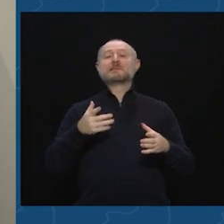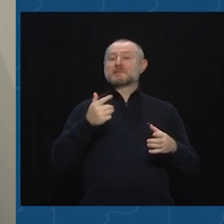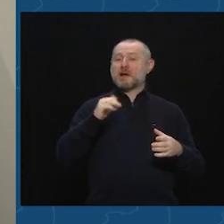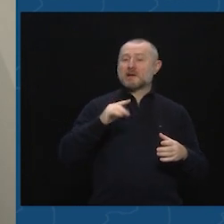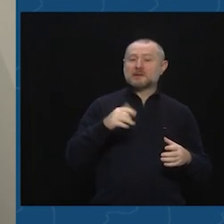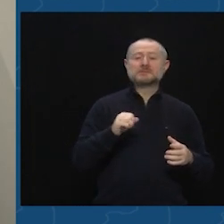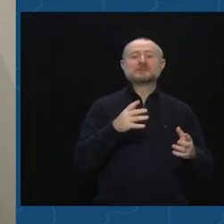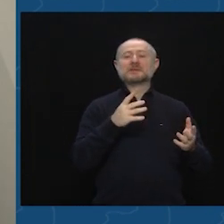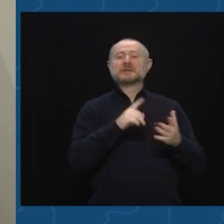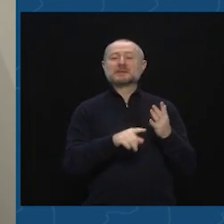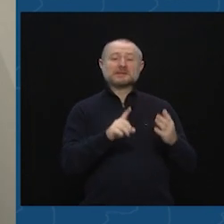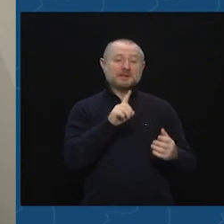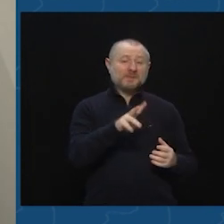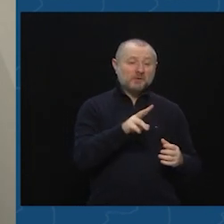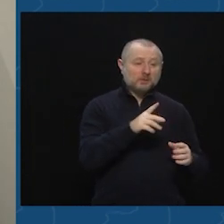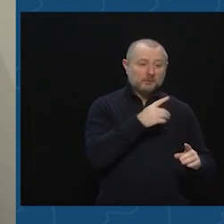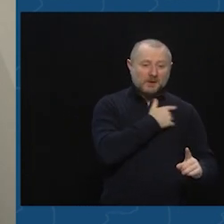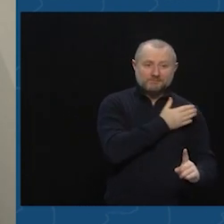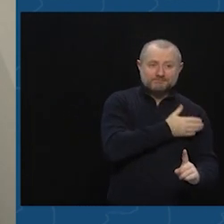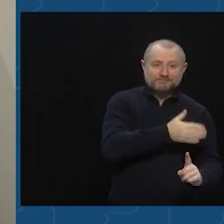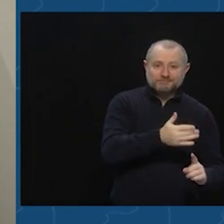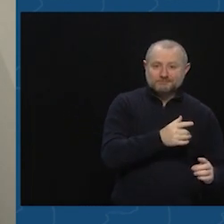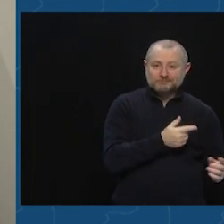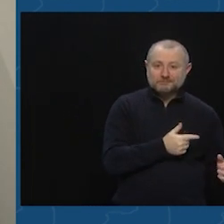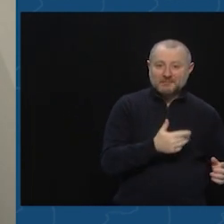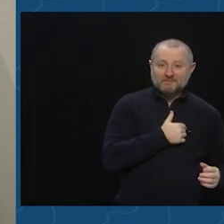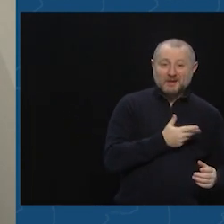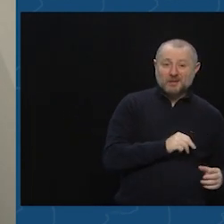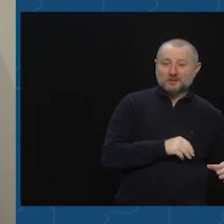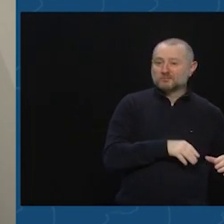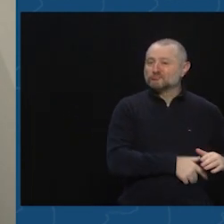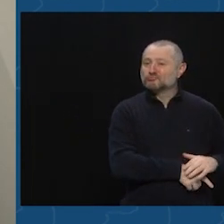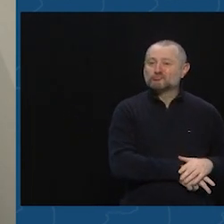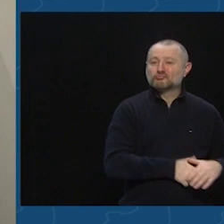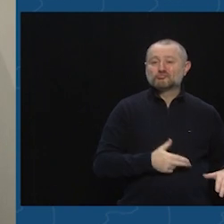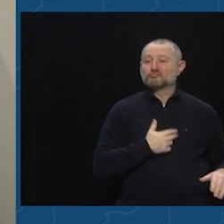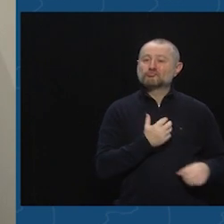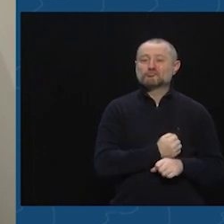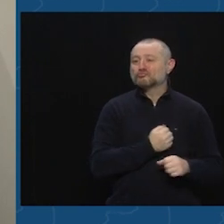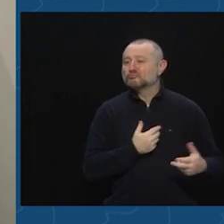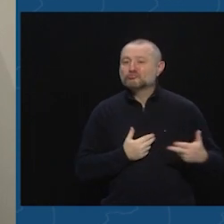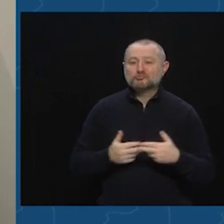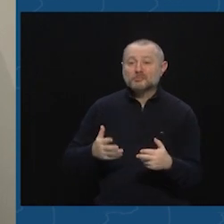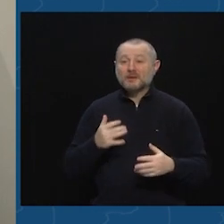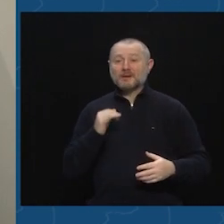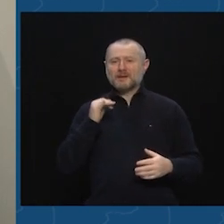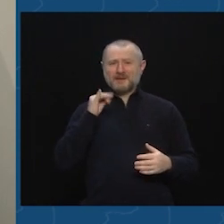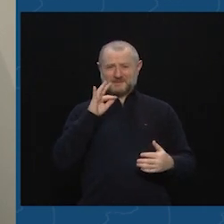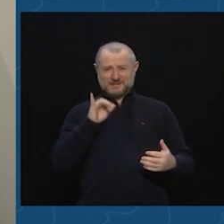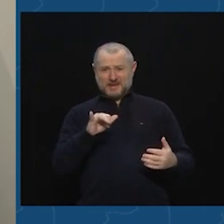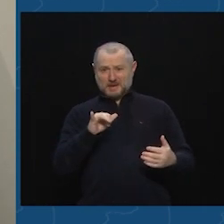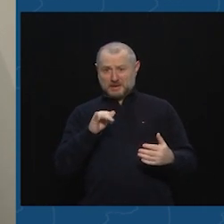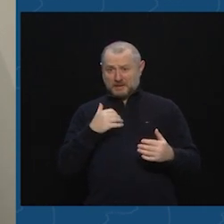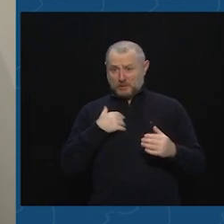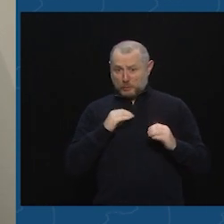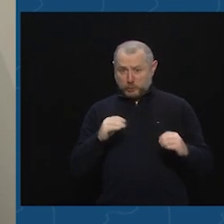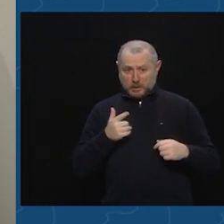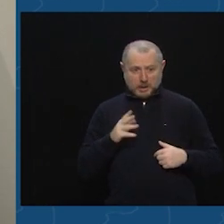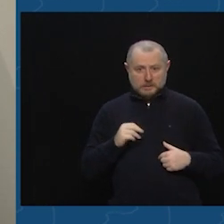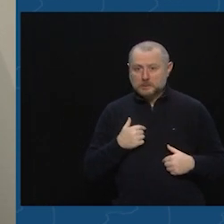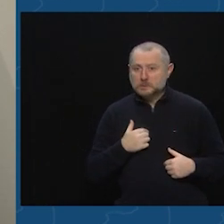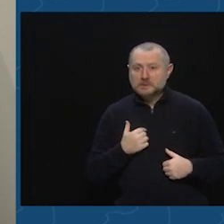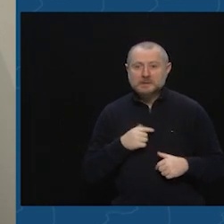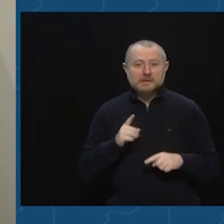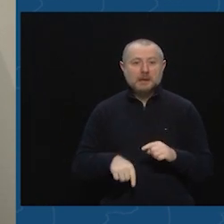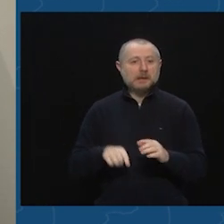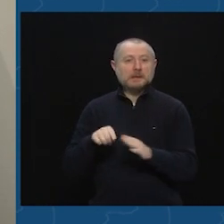gun and they use them, whereas if they didn't have the gun available, they would not? It might be another altercation, but it wouldn't result in death. So these are the questions we're